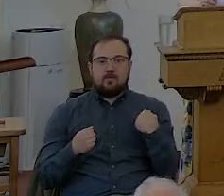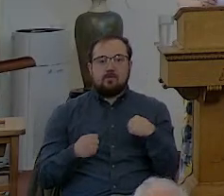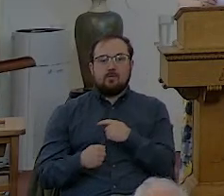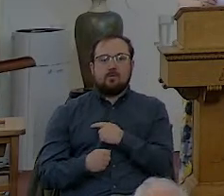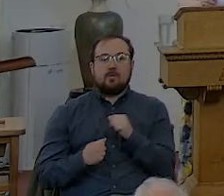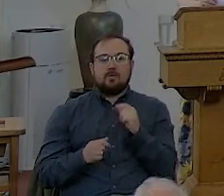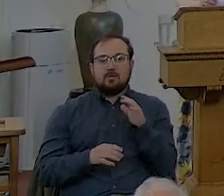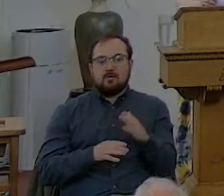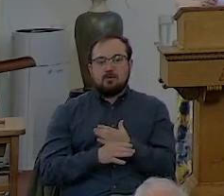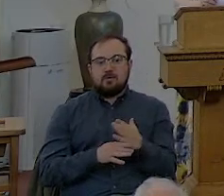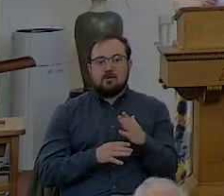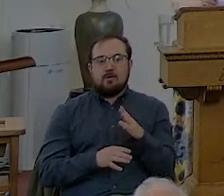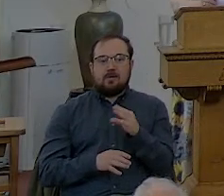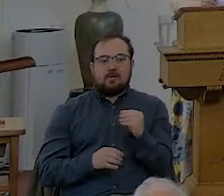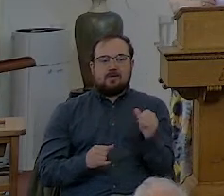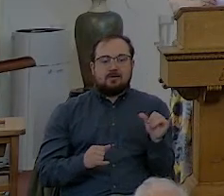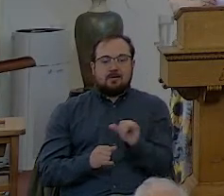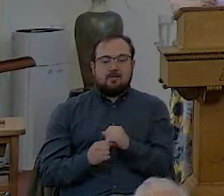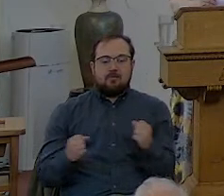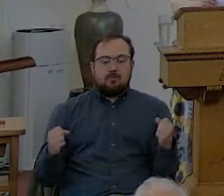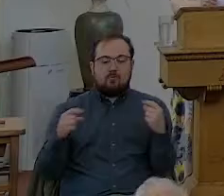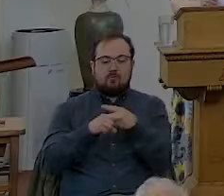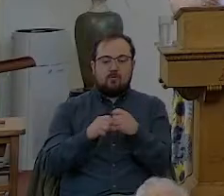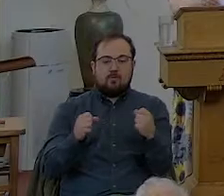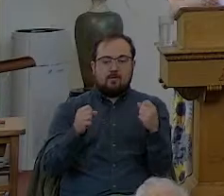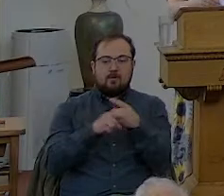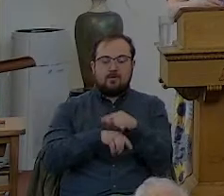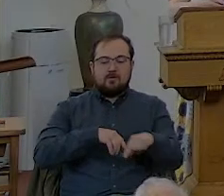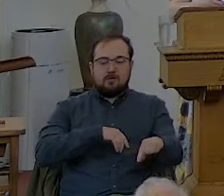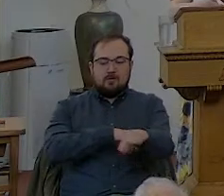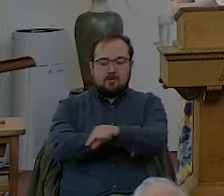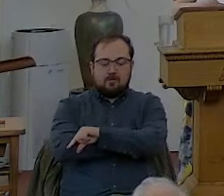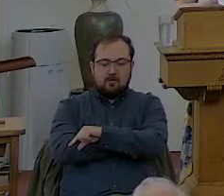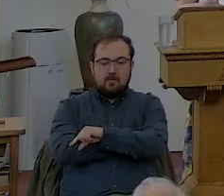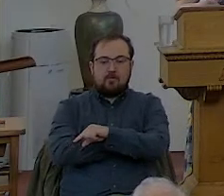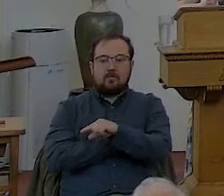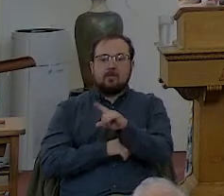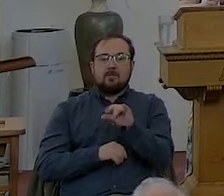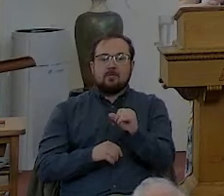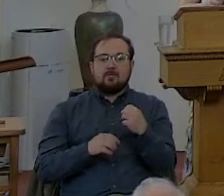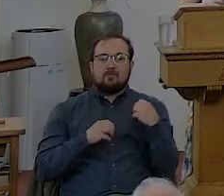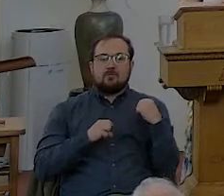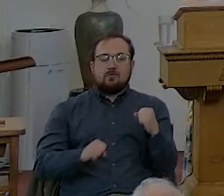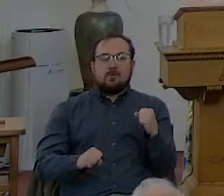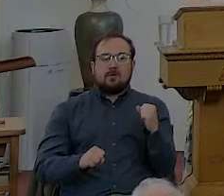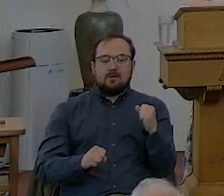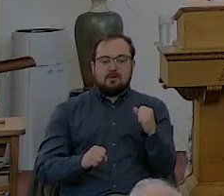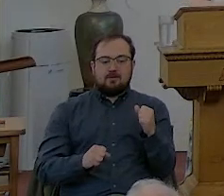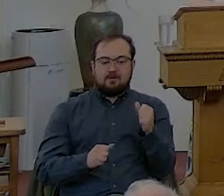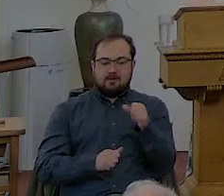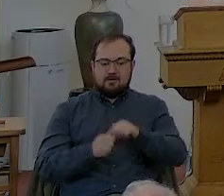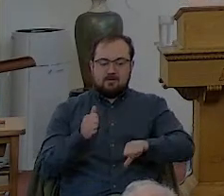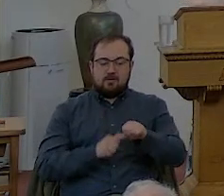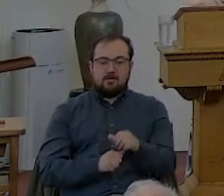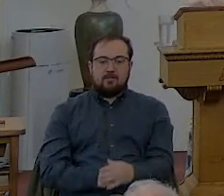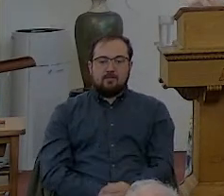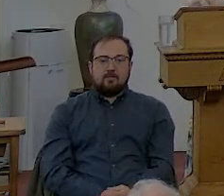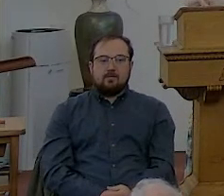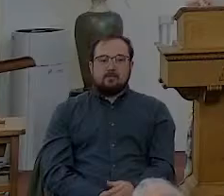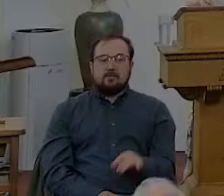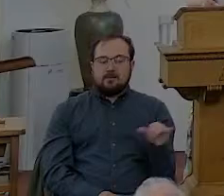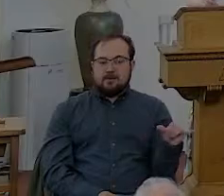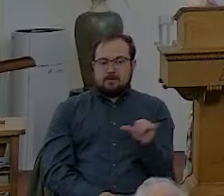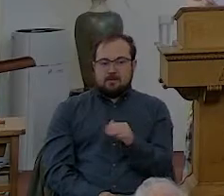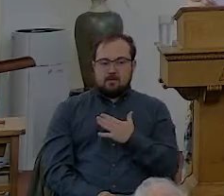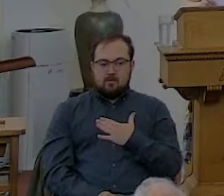cross-pollination of a garden, which strengthens the garden as a whole, so too our willingness to be a